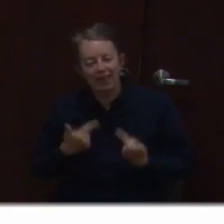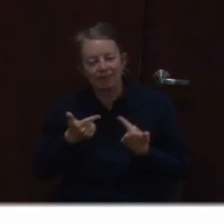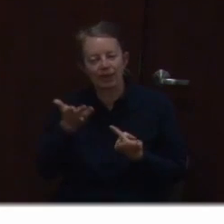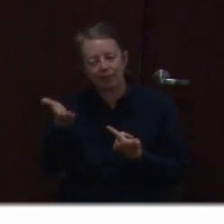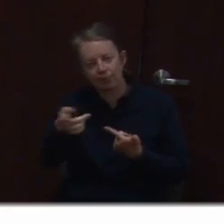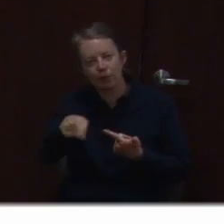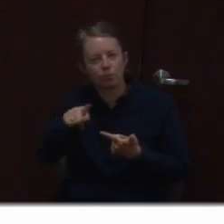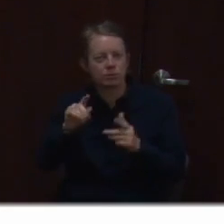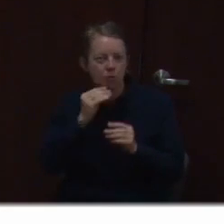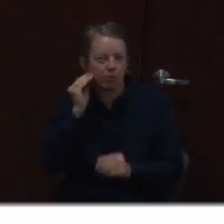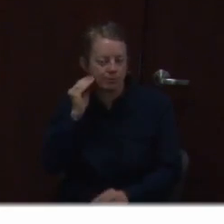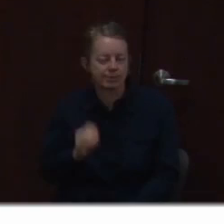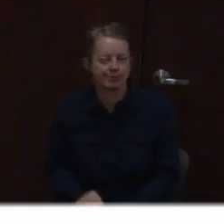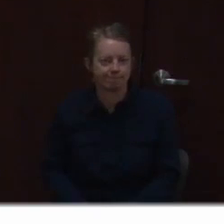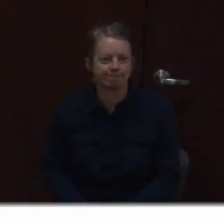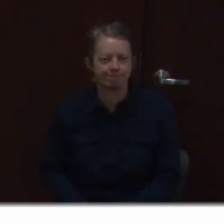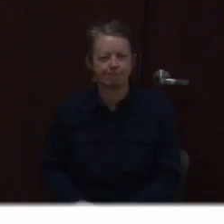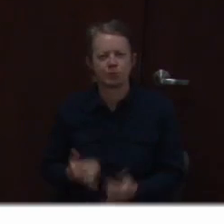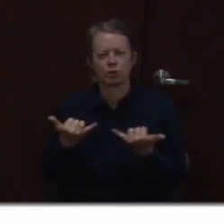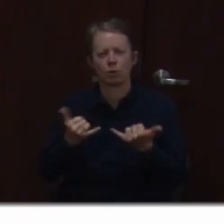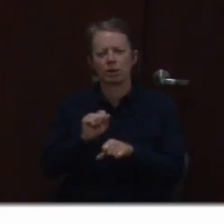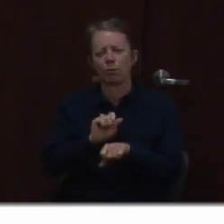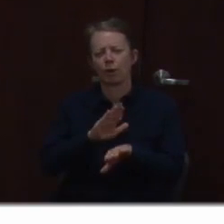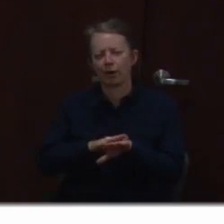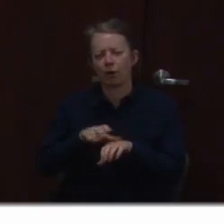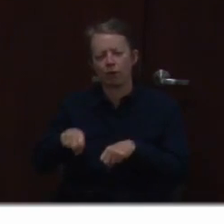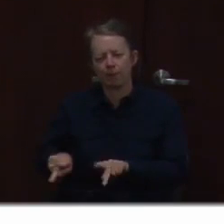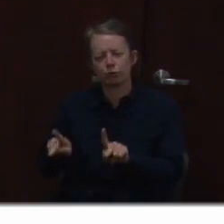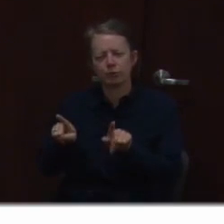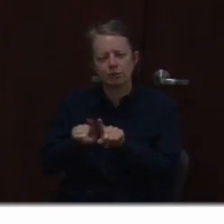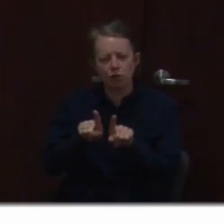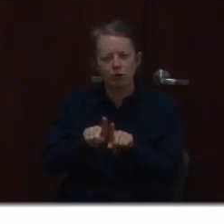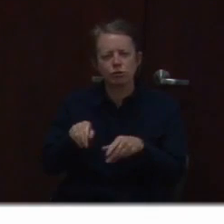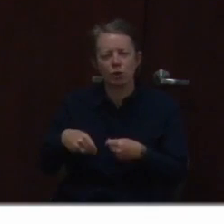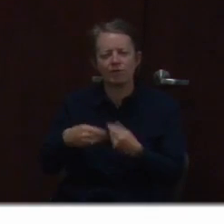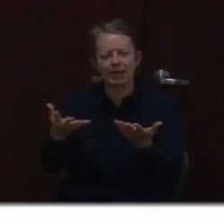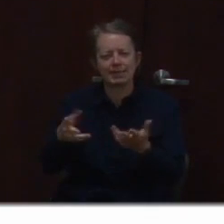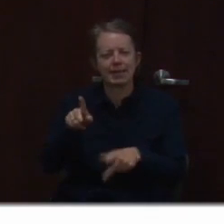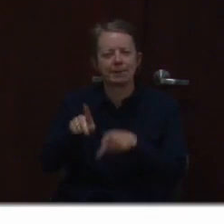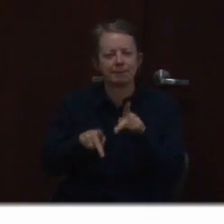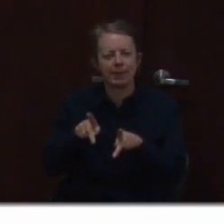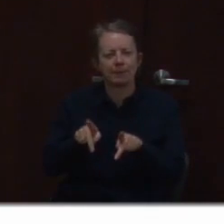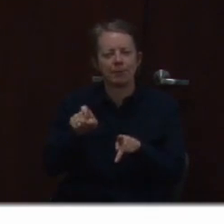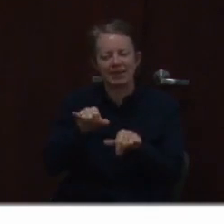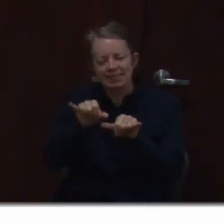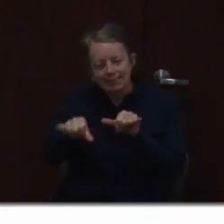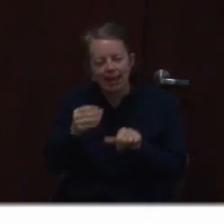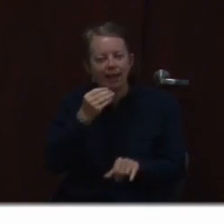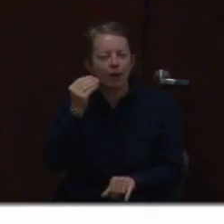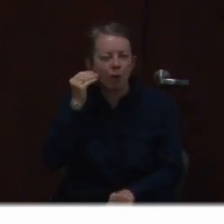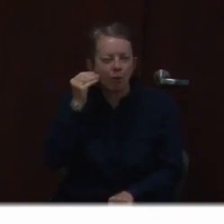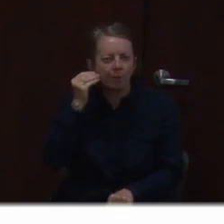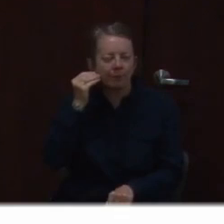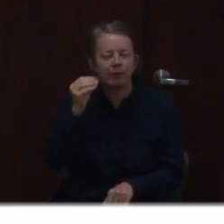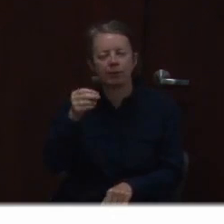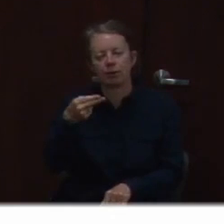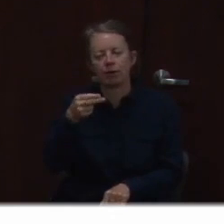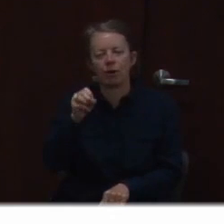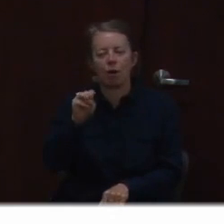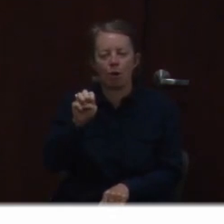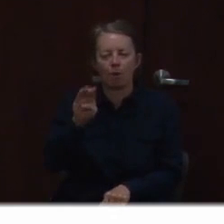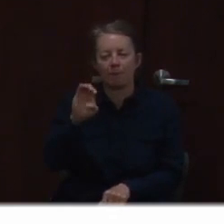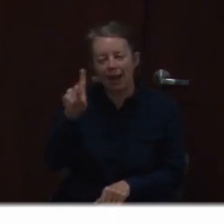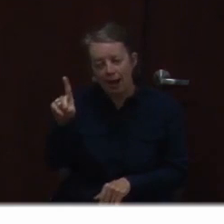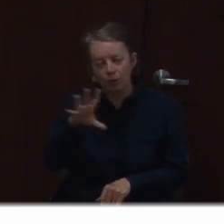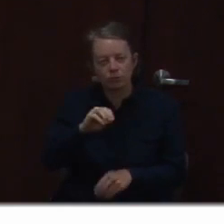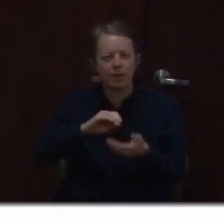we are currently working on opportunities to also vaccinate our homebound individuals in partnership with Meals on Wheels and